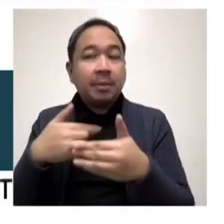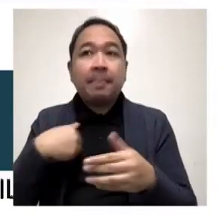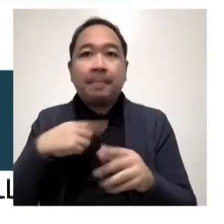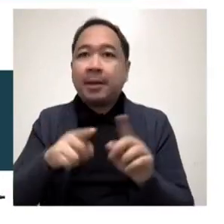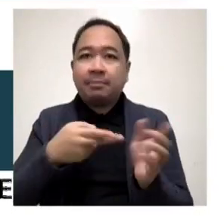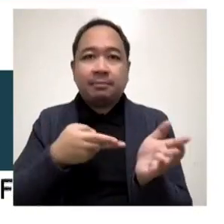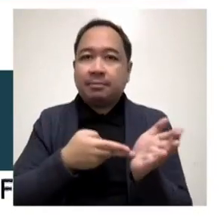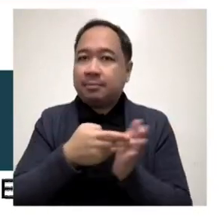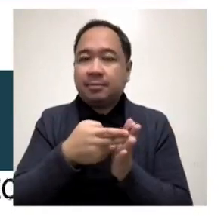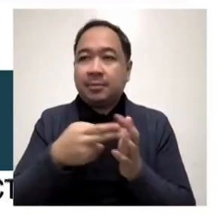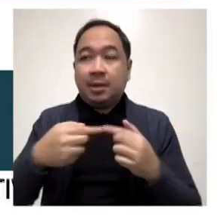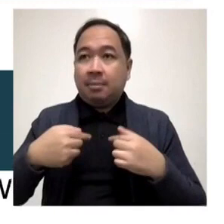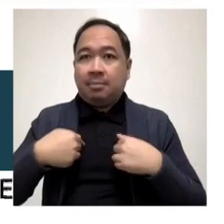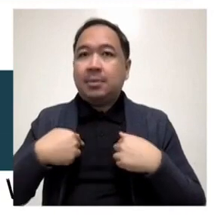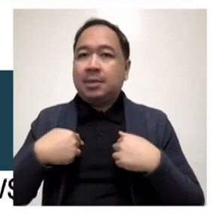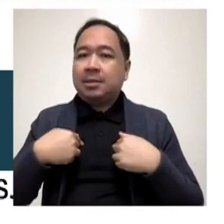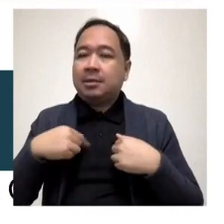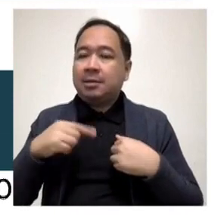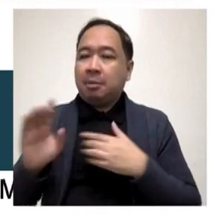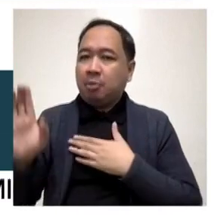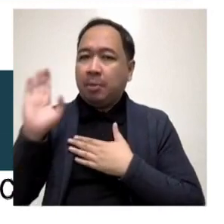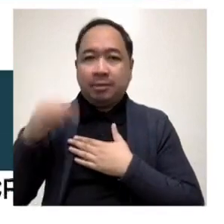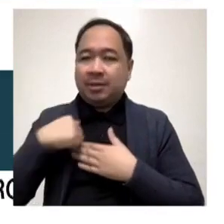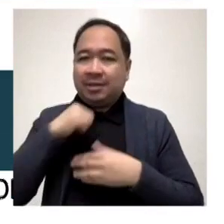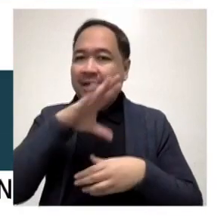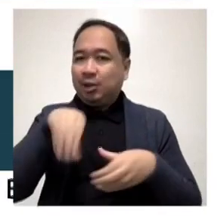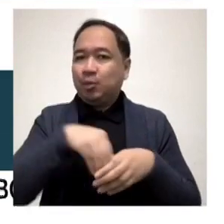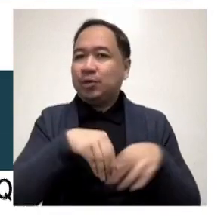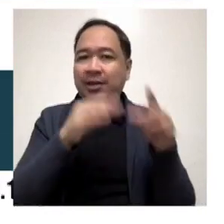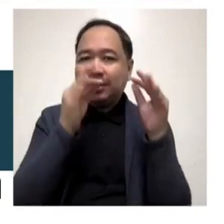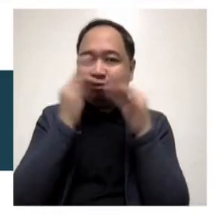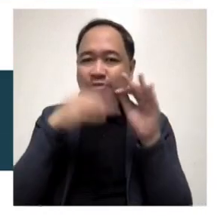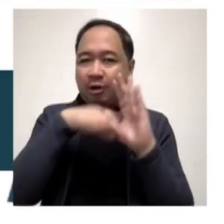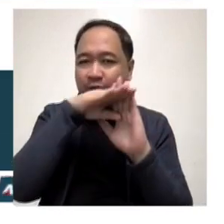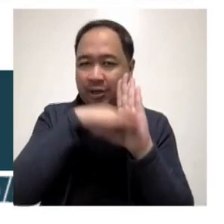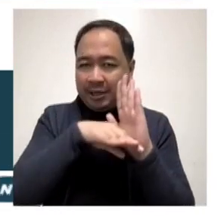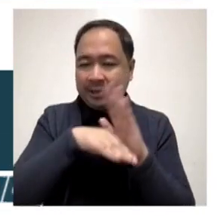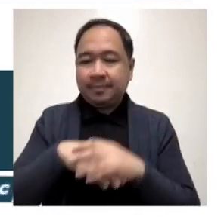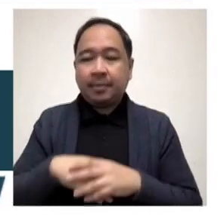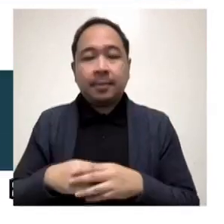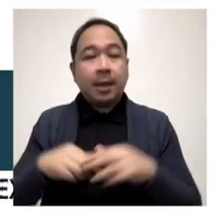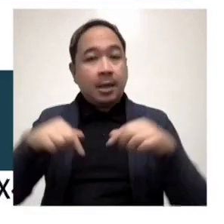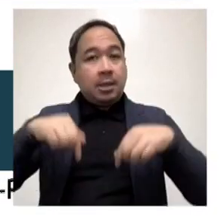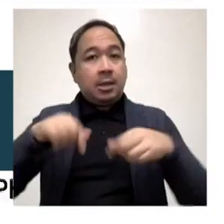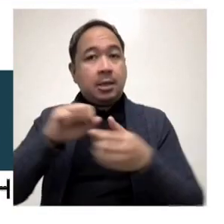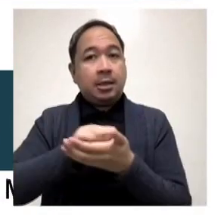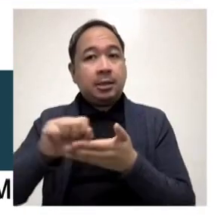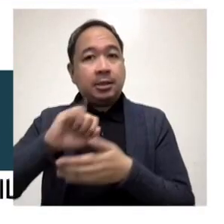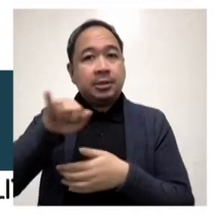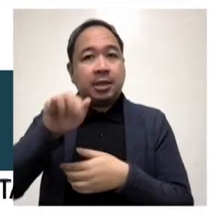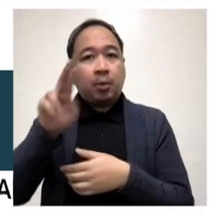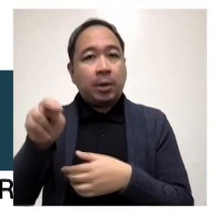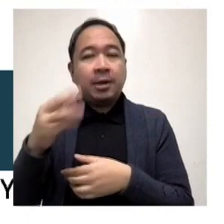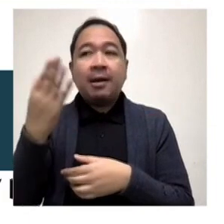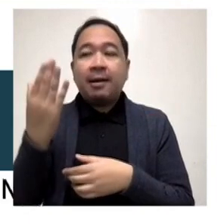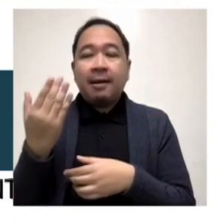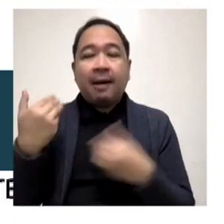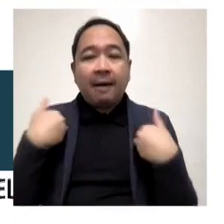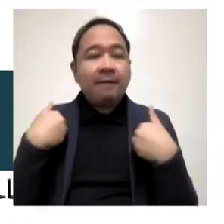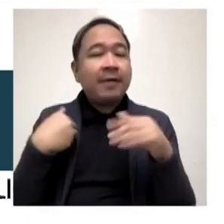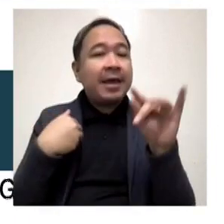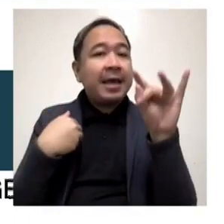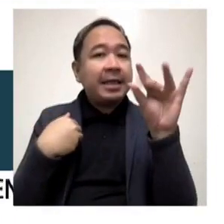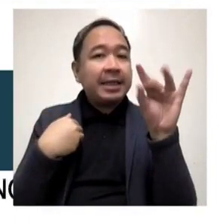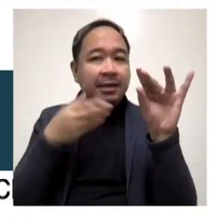of that narco list. Here in San Juan, we have already 18 out of 21 barangays that have been drug